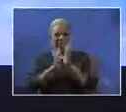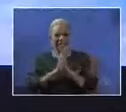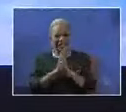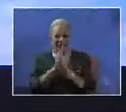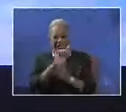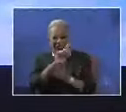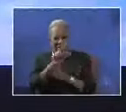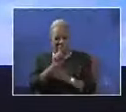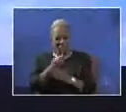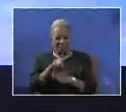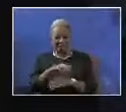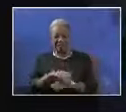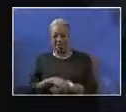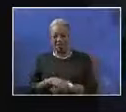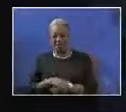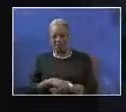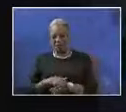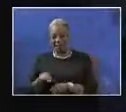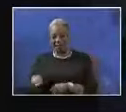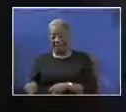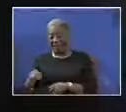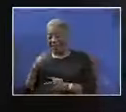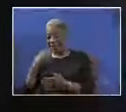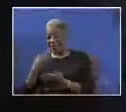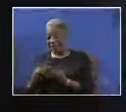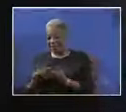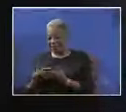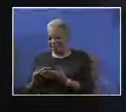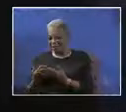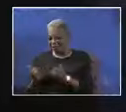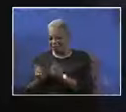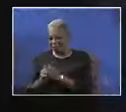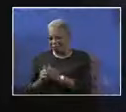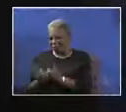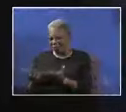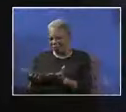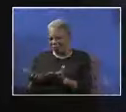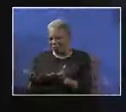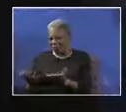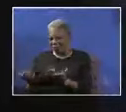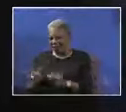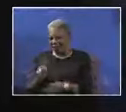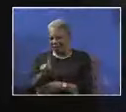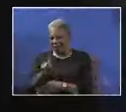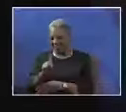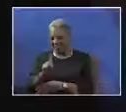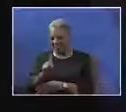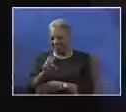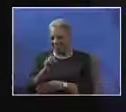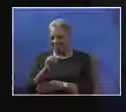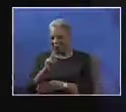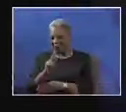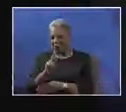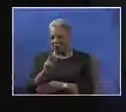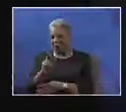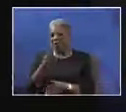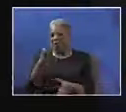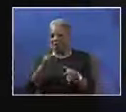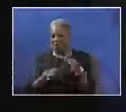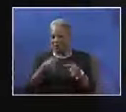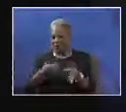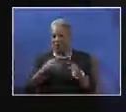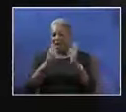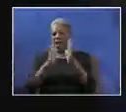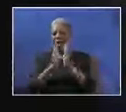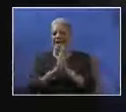And you'd be able to tell me what's his great sin. If I asked you, name me two great prophets that God sent to David, you should be able to say Nathan. You should be